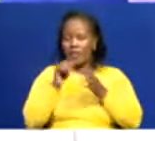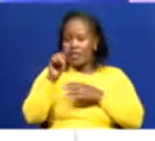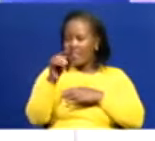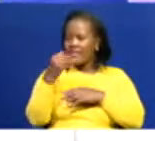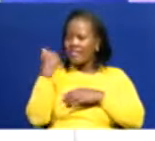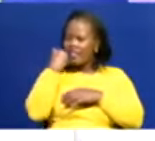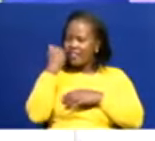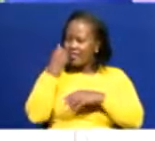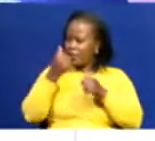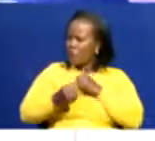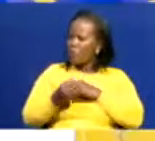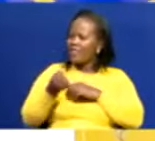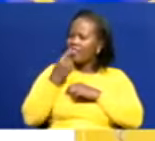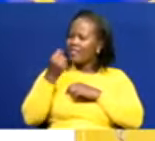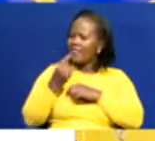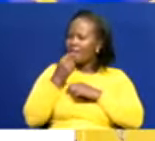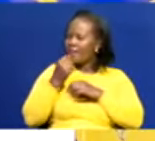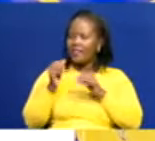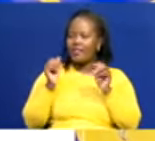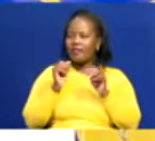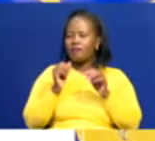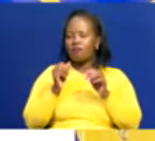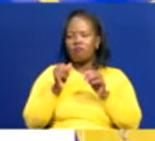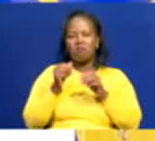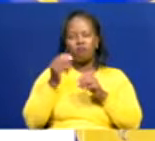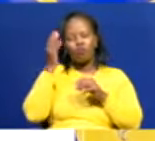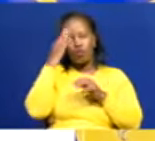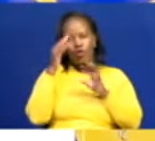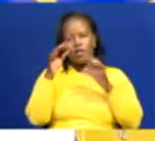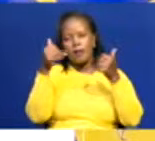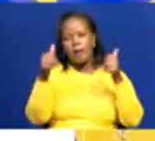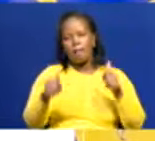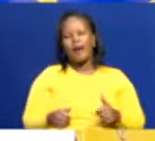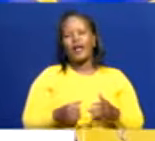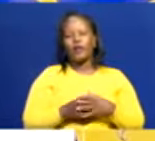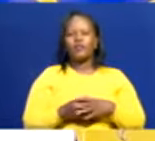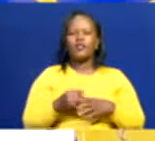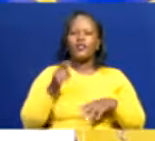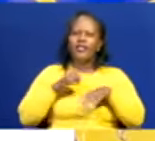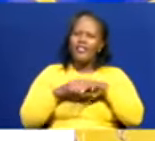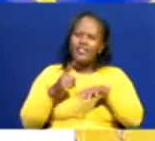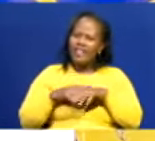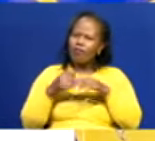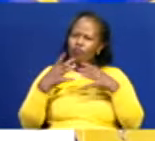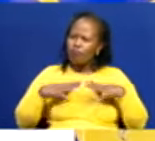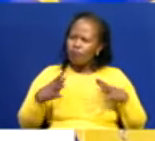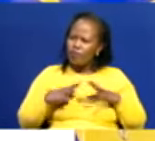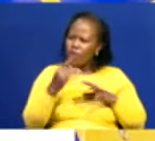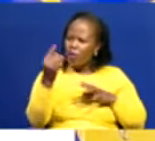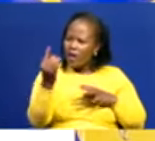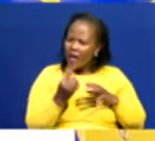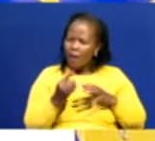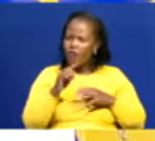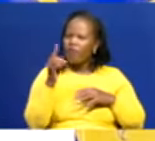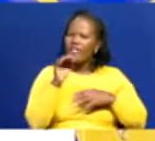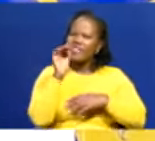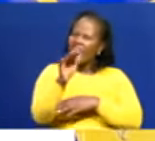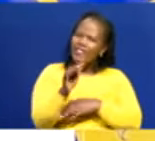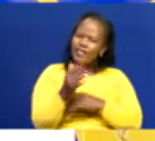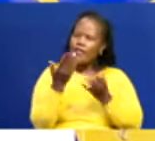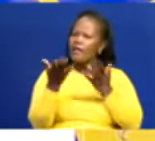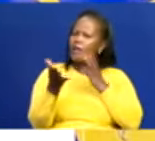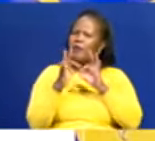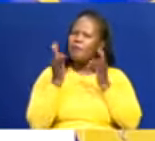cure remains elusive. When we get such a patient, we ask them if at all there is a genetic, there's somebody like in the